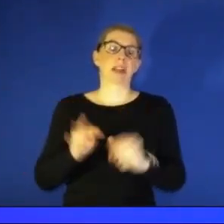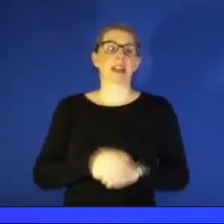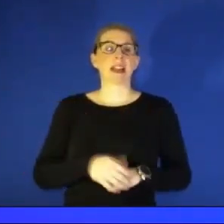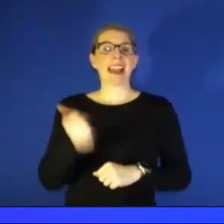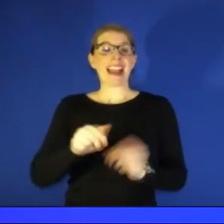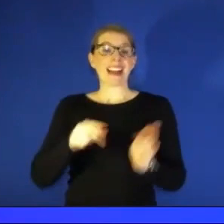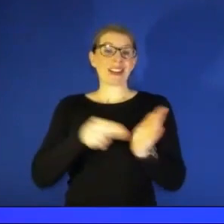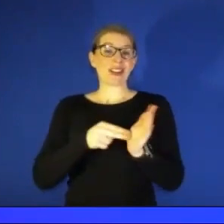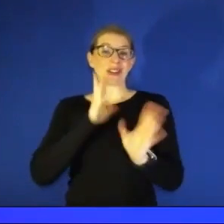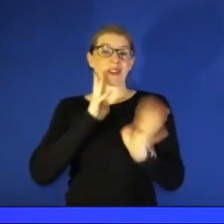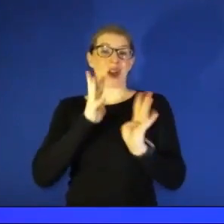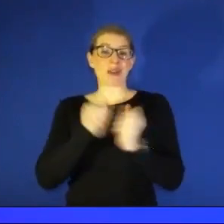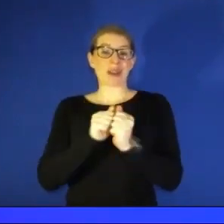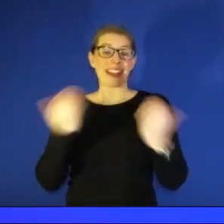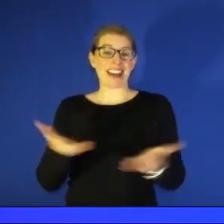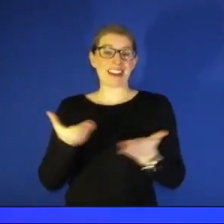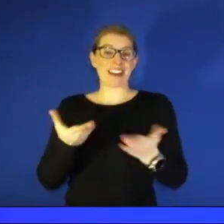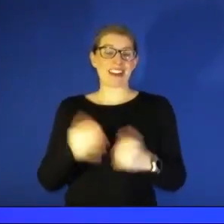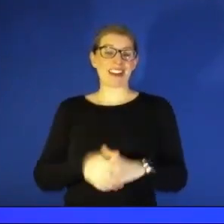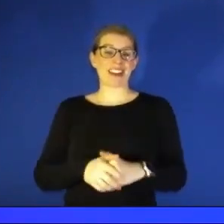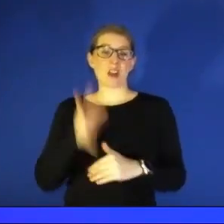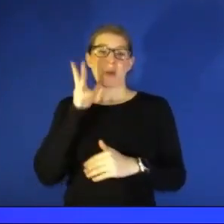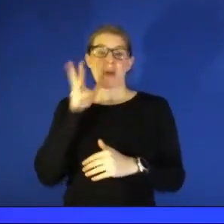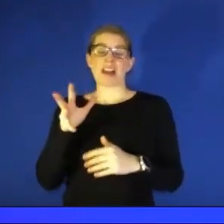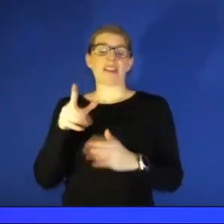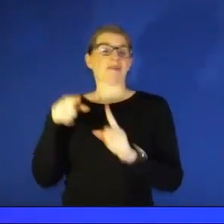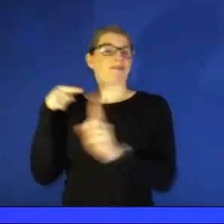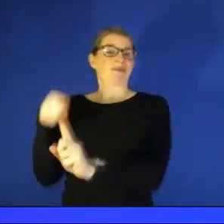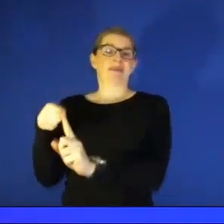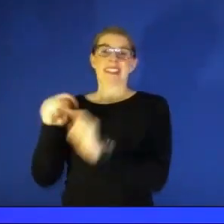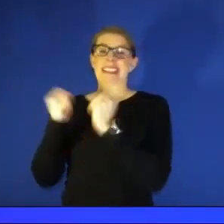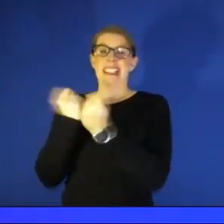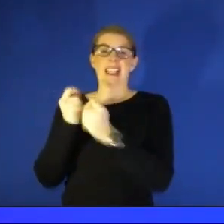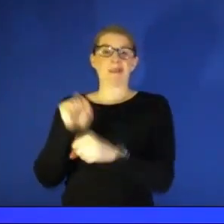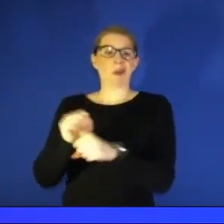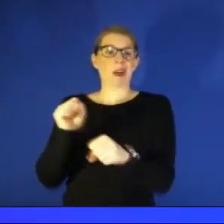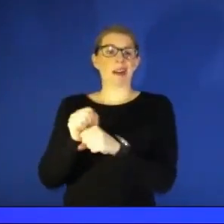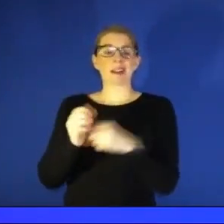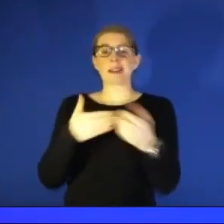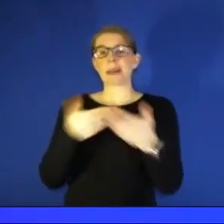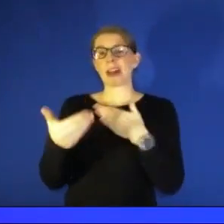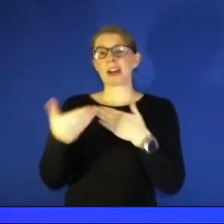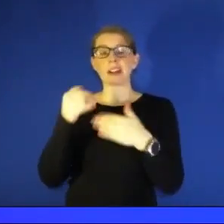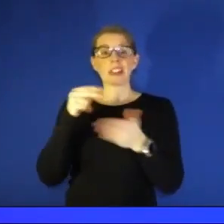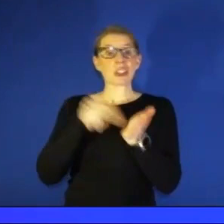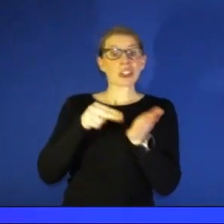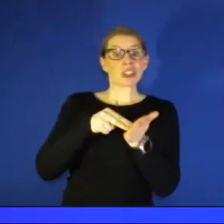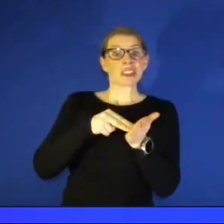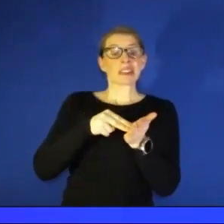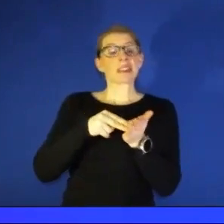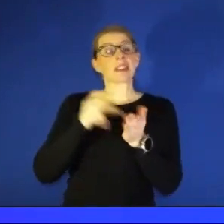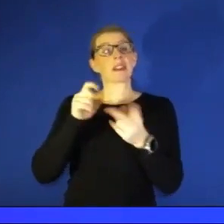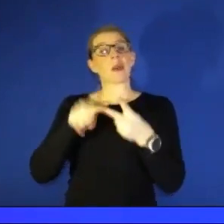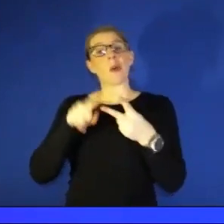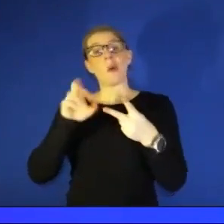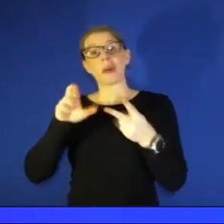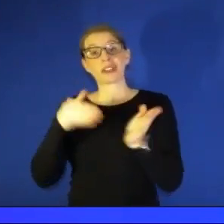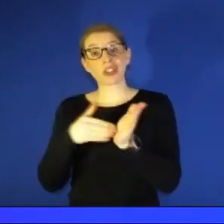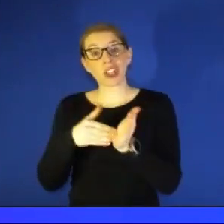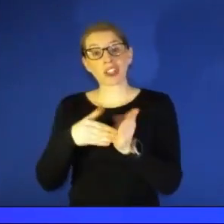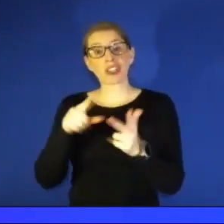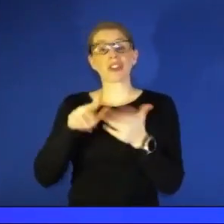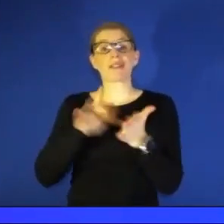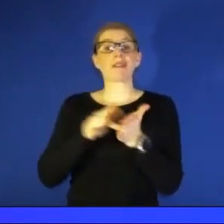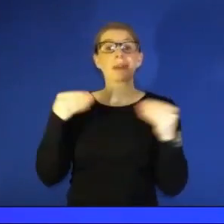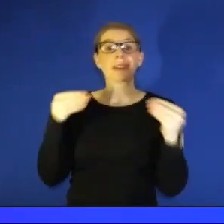in our organization will speak to the teamwork, whether it's the teamwork amongst the nurses or the teamwork with the physicians, the pharmacists, you